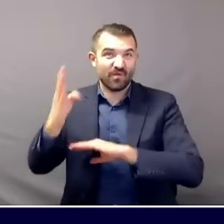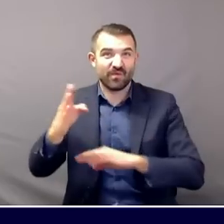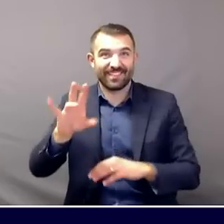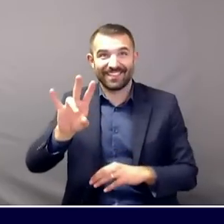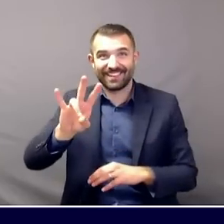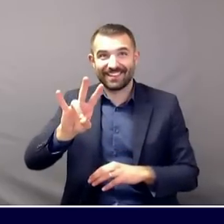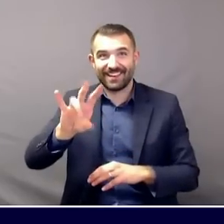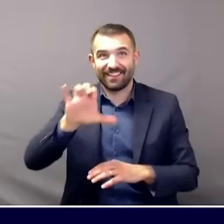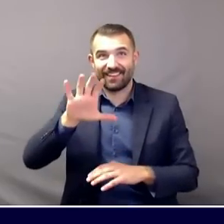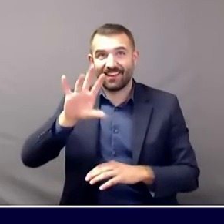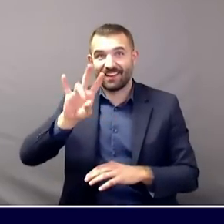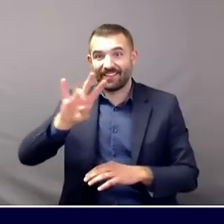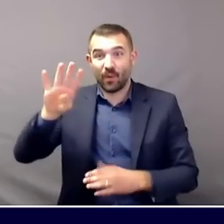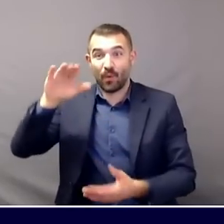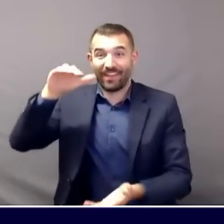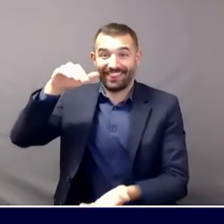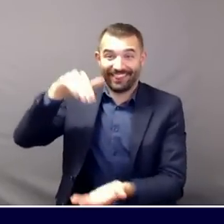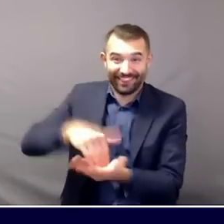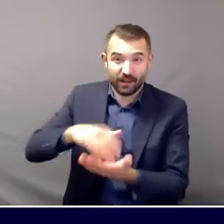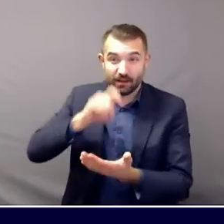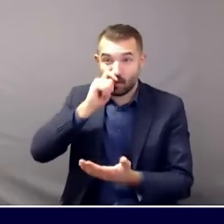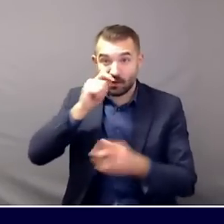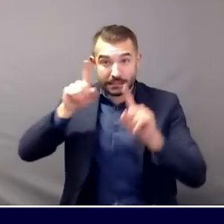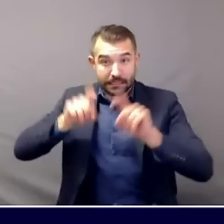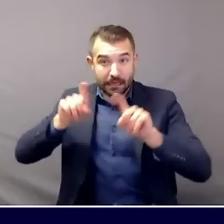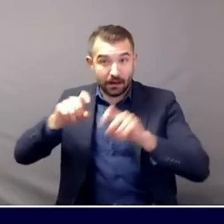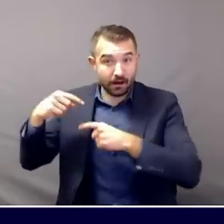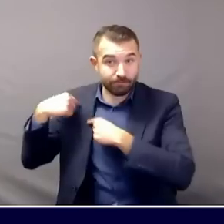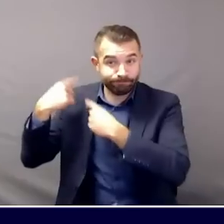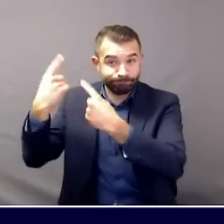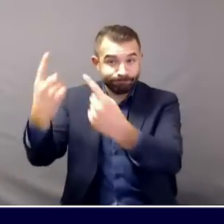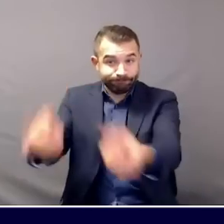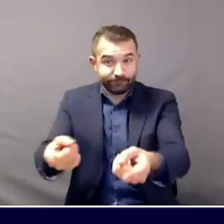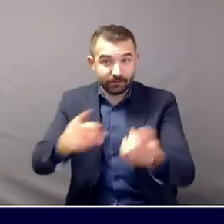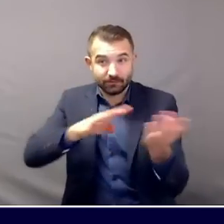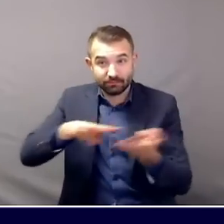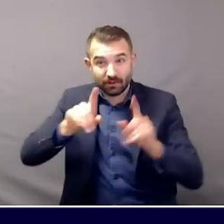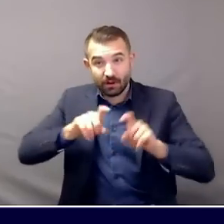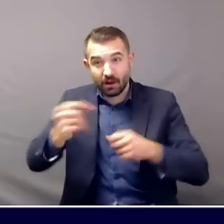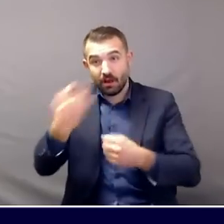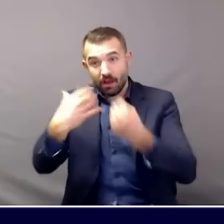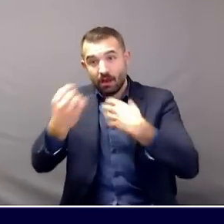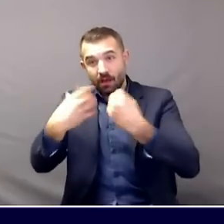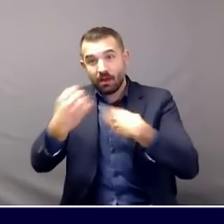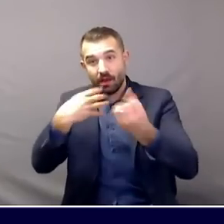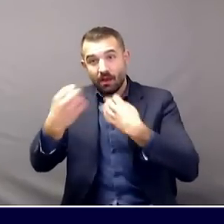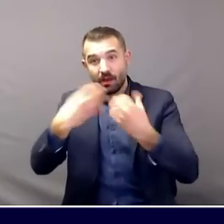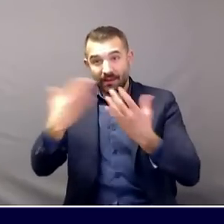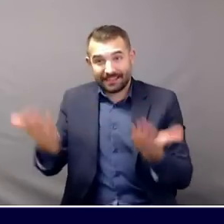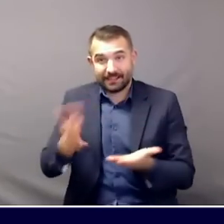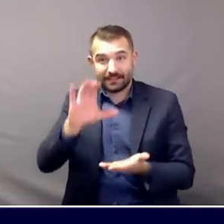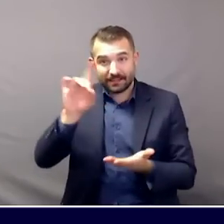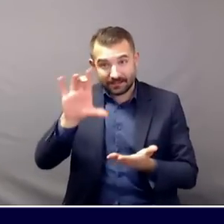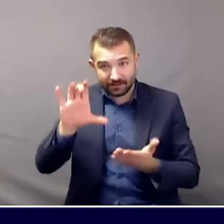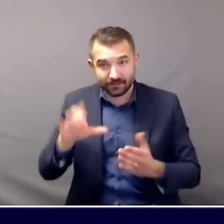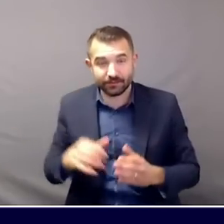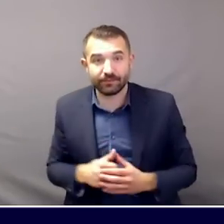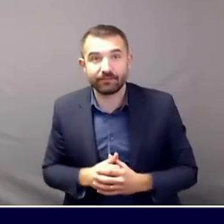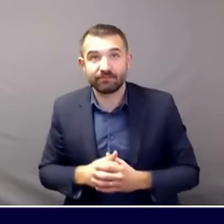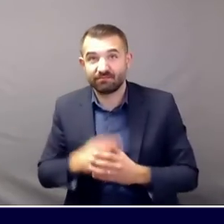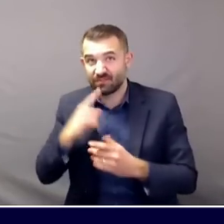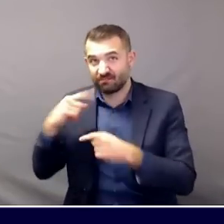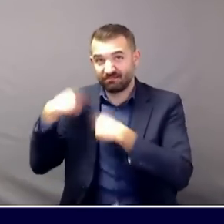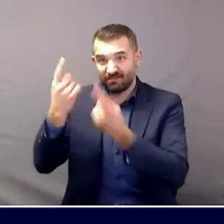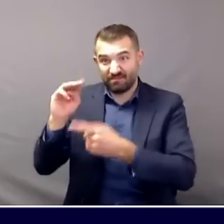774,000 PCR tests that have been reported electronically to Maine CDC since the beginning of our COVID-19